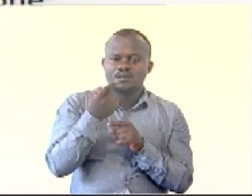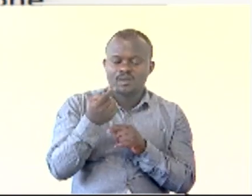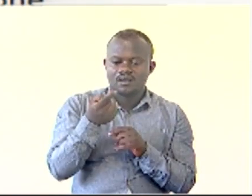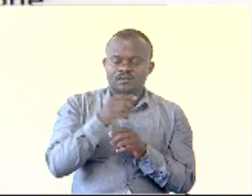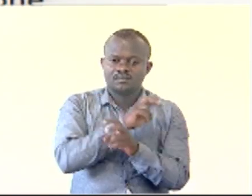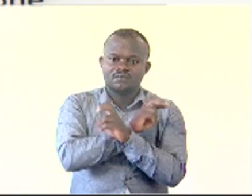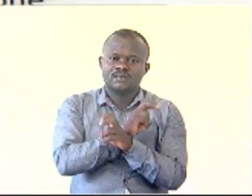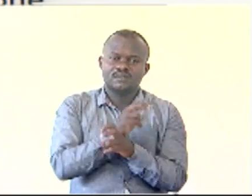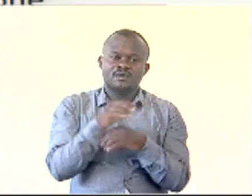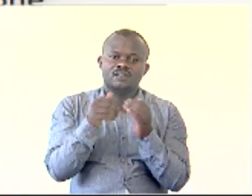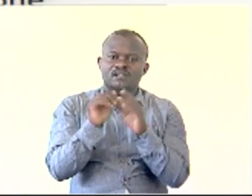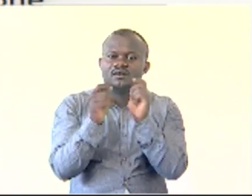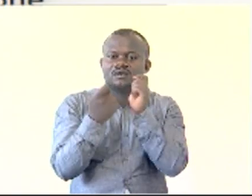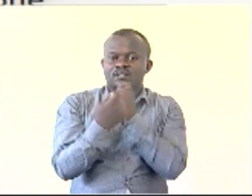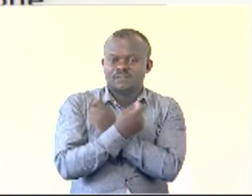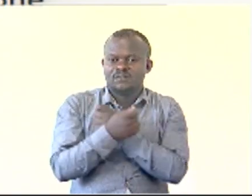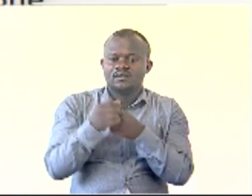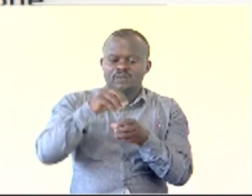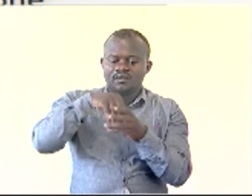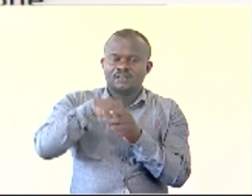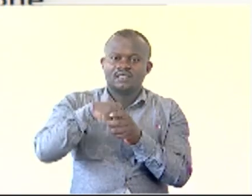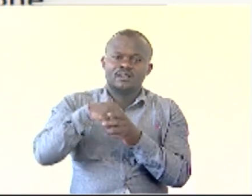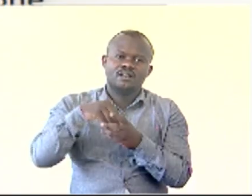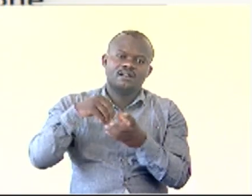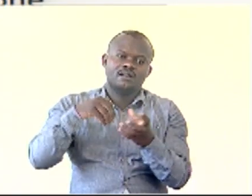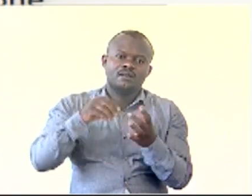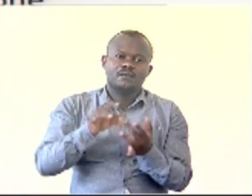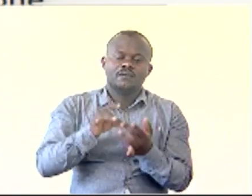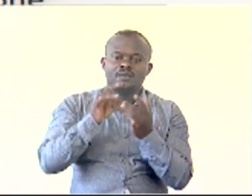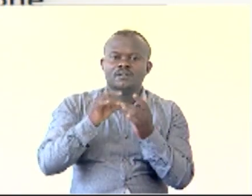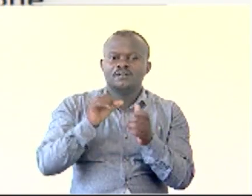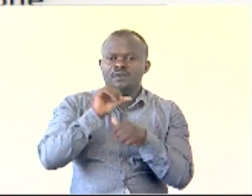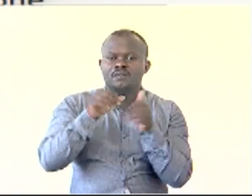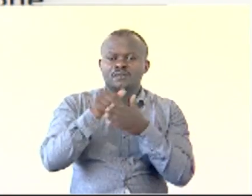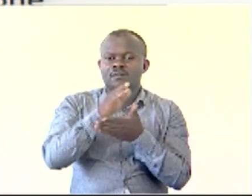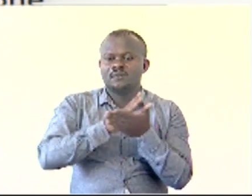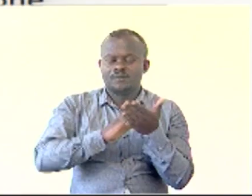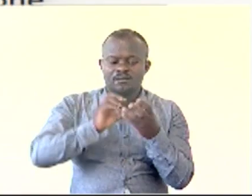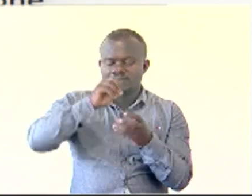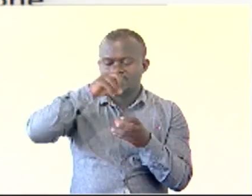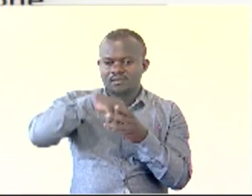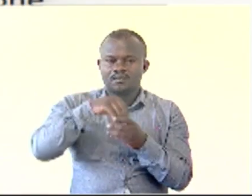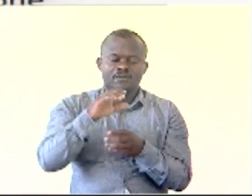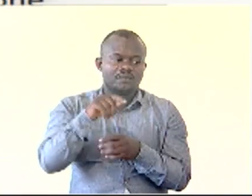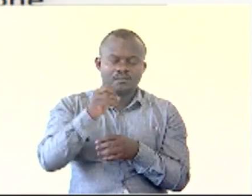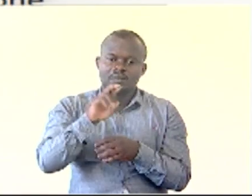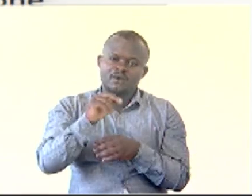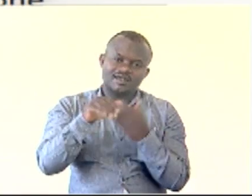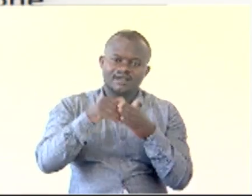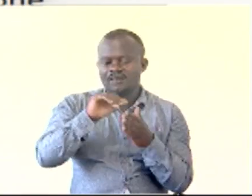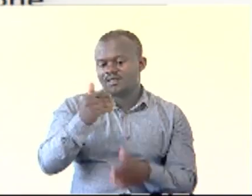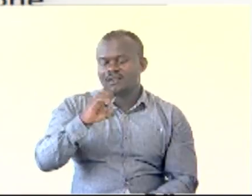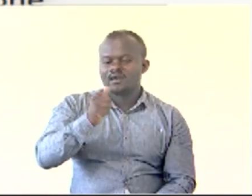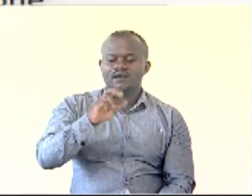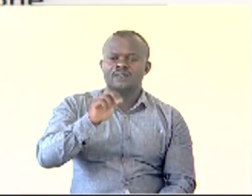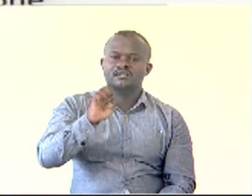that rotates within a ring. Particularly, I'm talking about partially composed of bones and even cartilages.